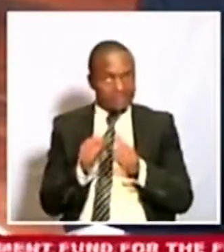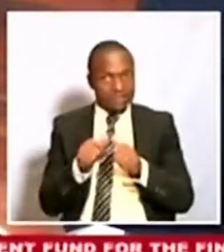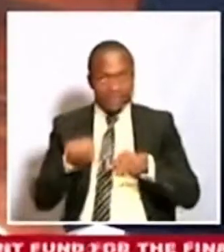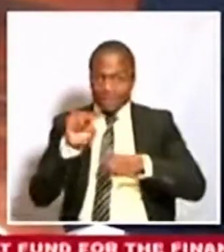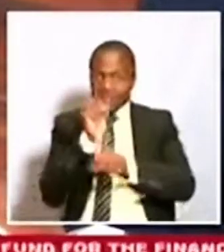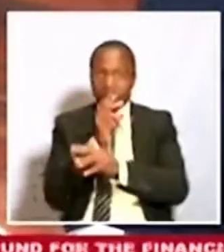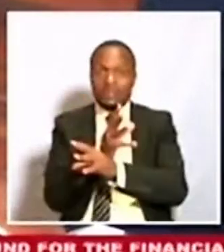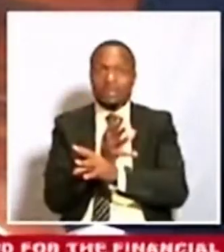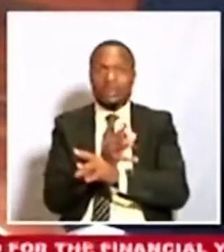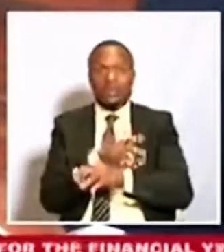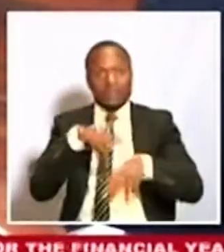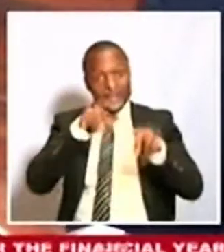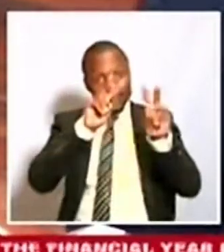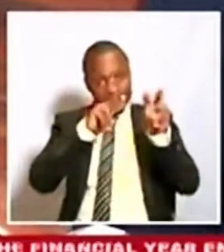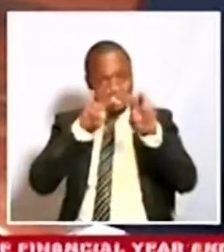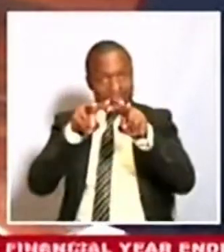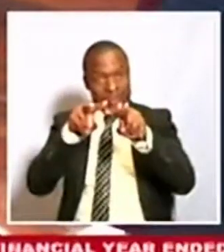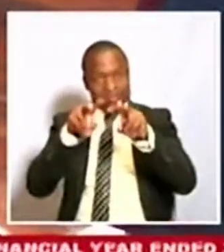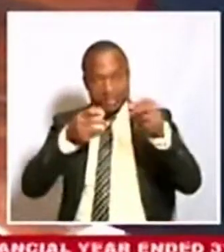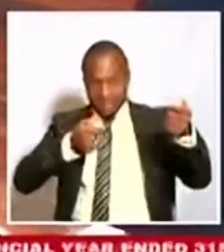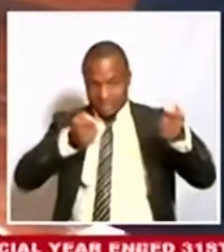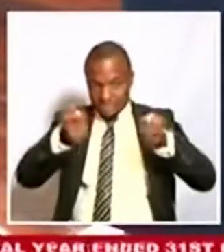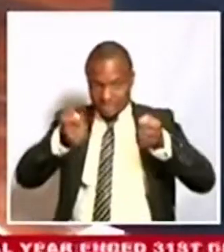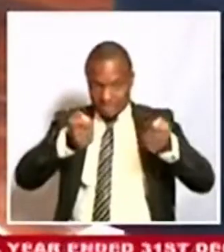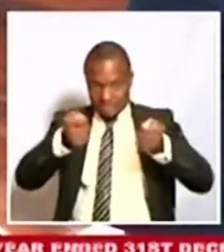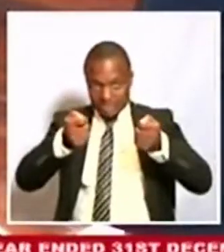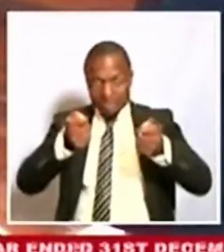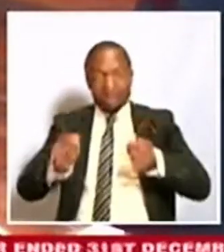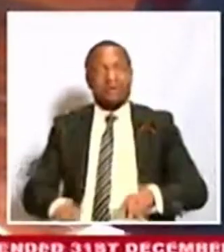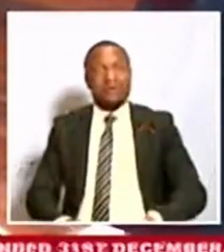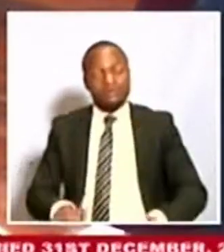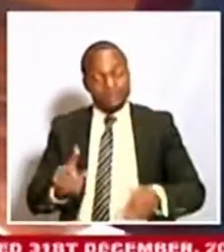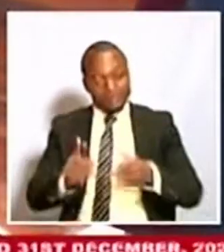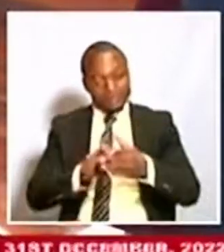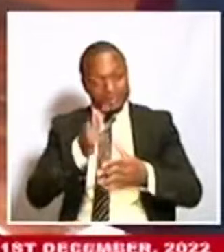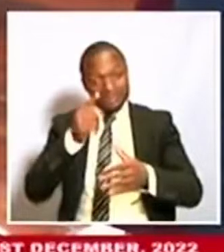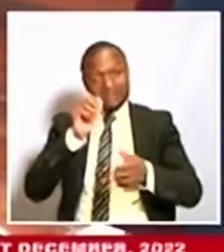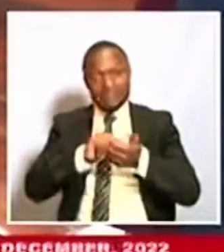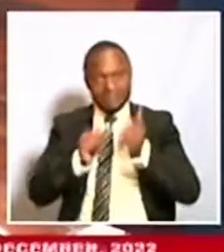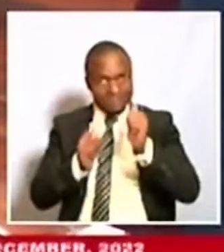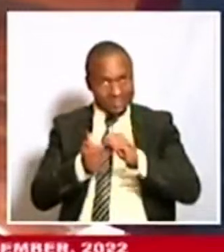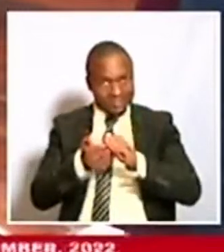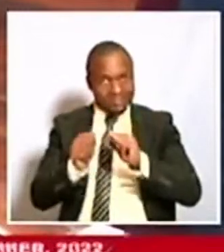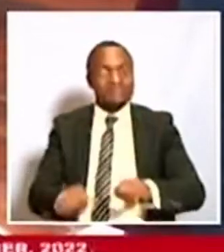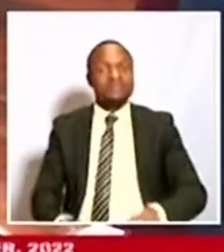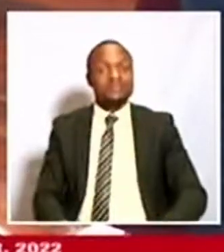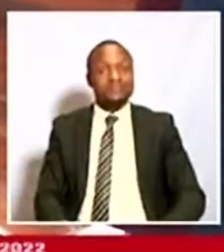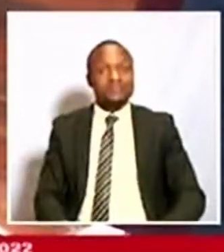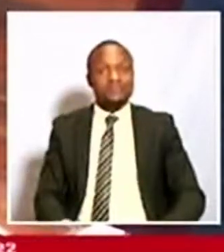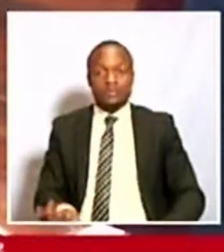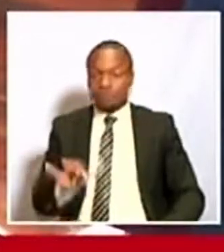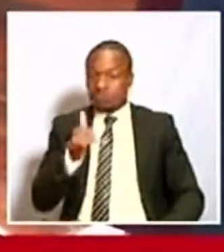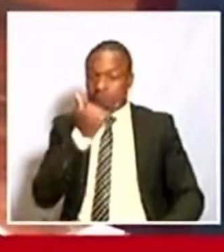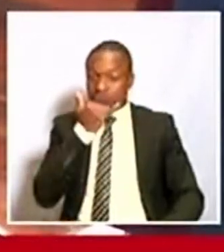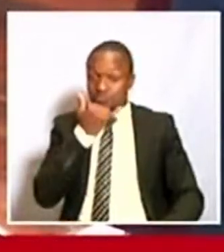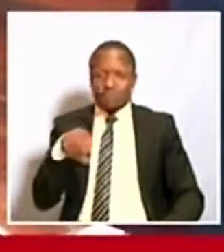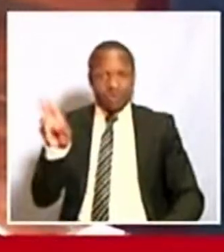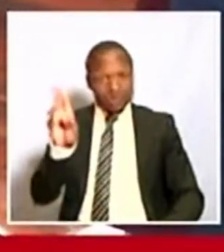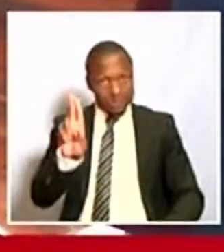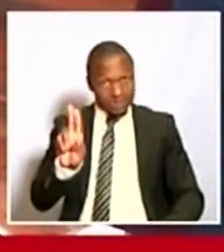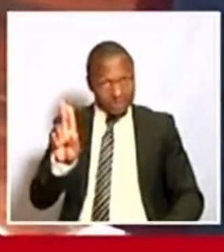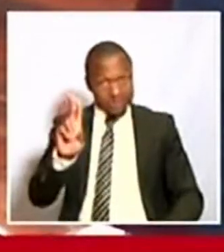the monitoring vehicle. The next query on the misapplication of